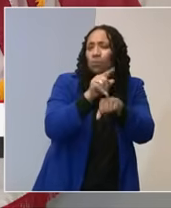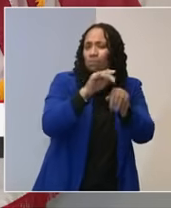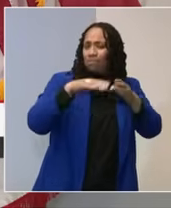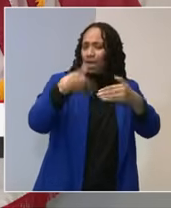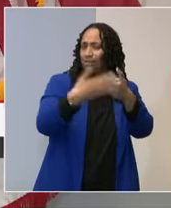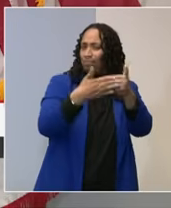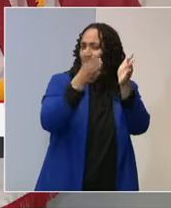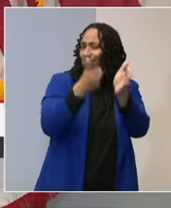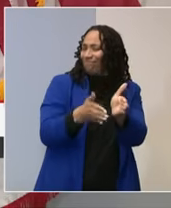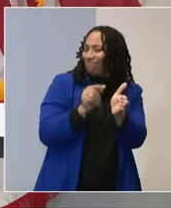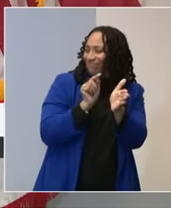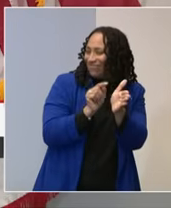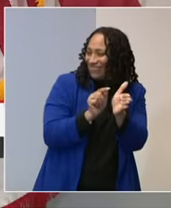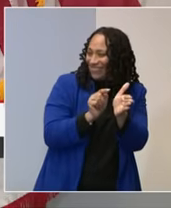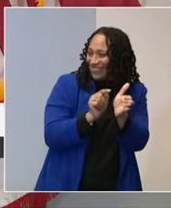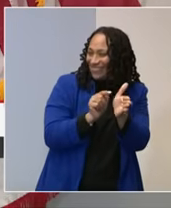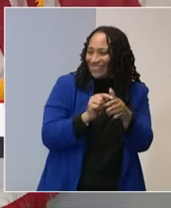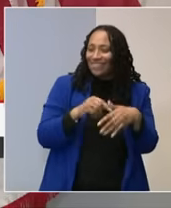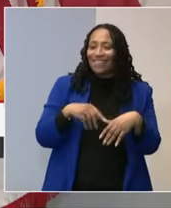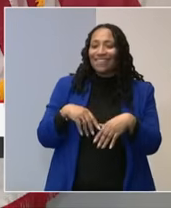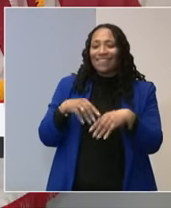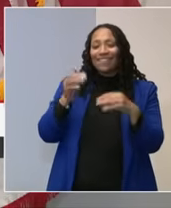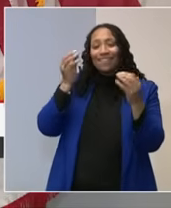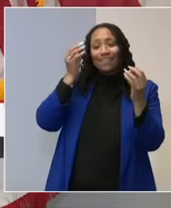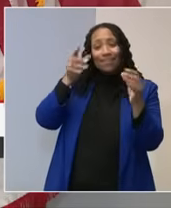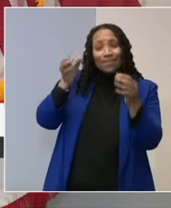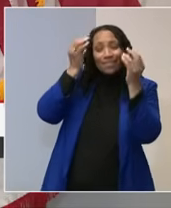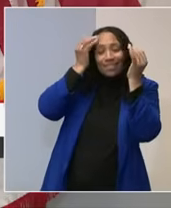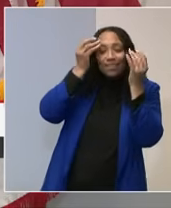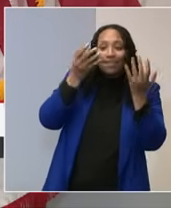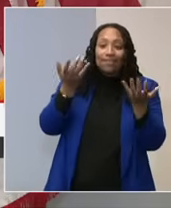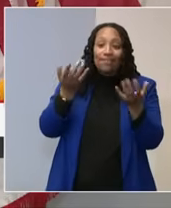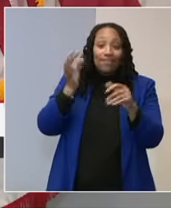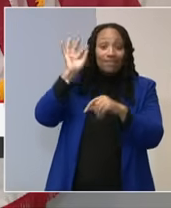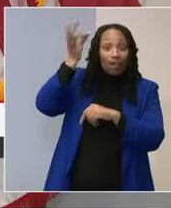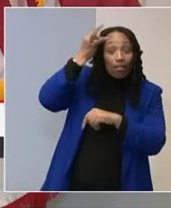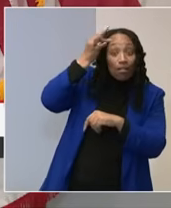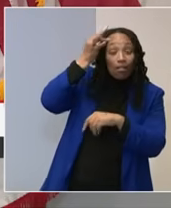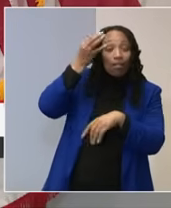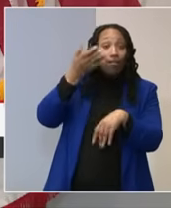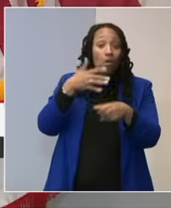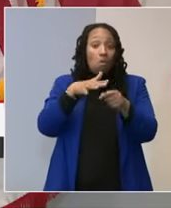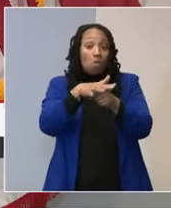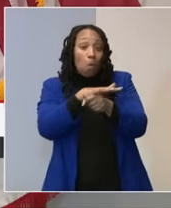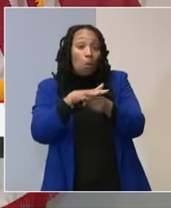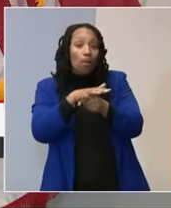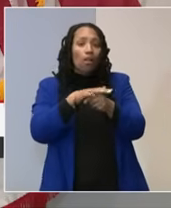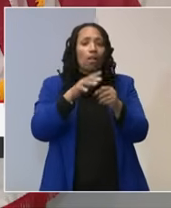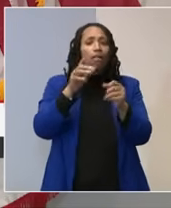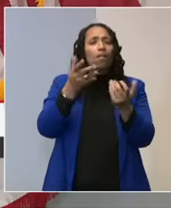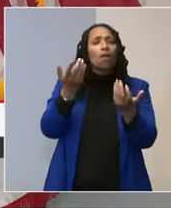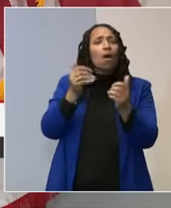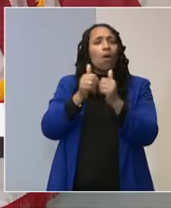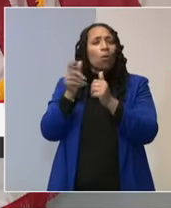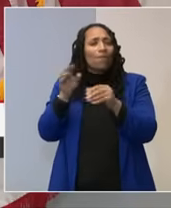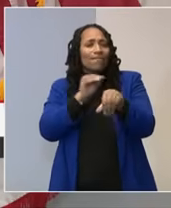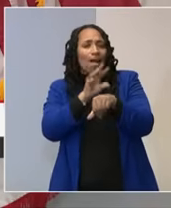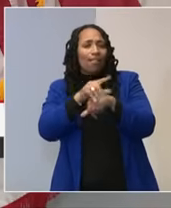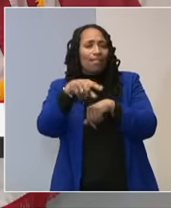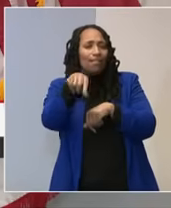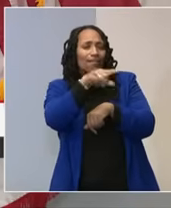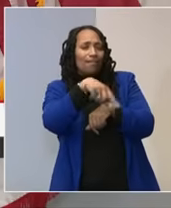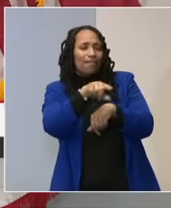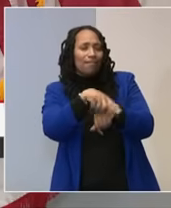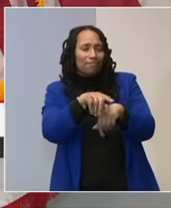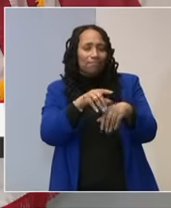what you have to deal with both in the White House and on Capitol Hill? I don't think they're mutually exclusive. I think